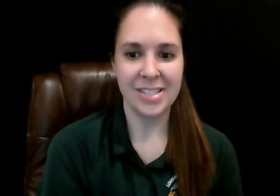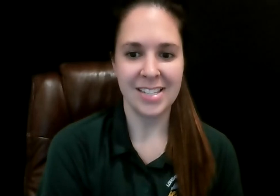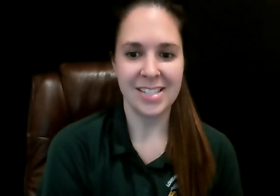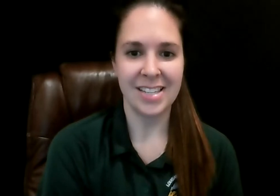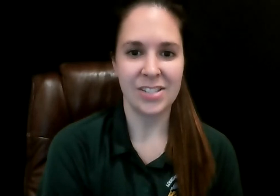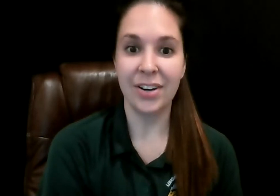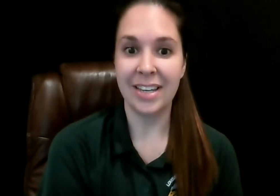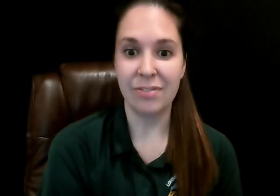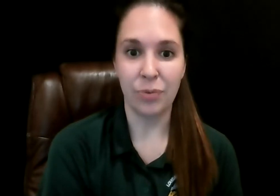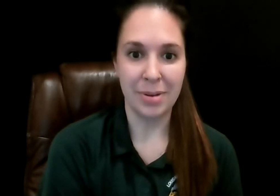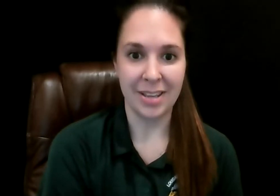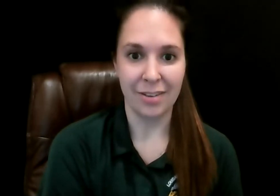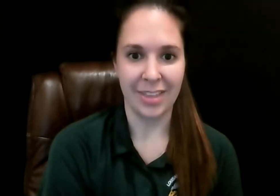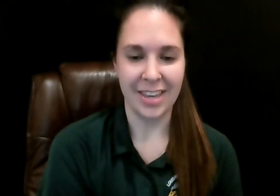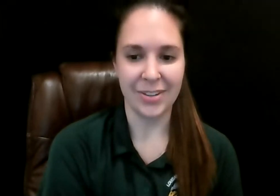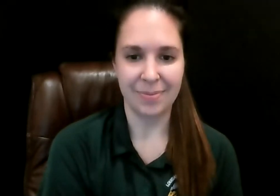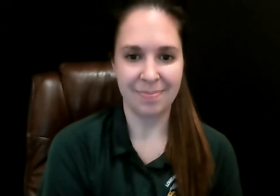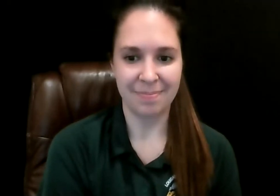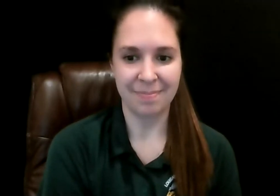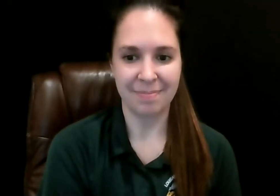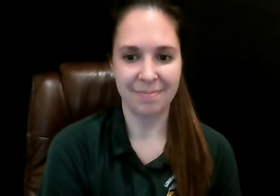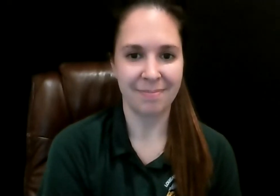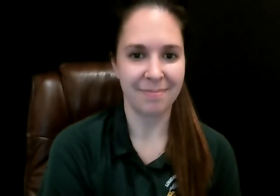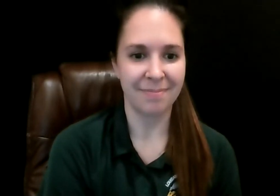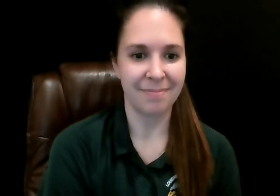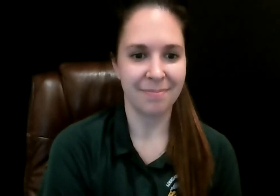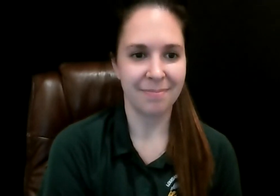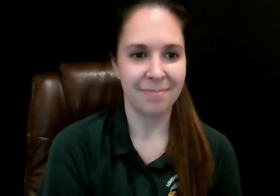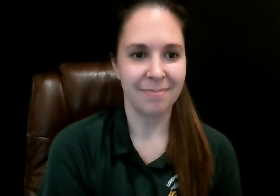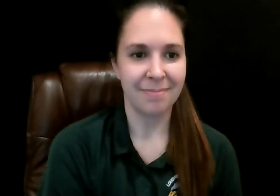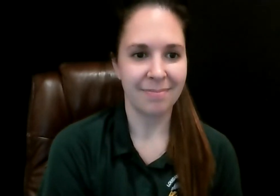And Kristen says, very informative. Thank you.